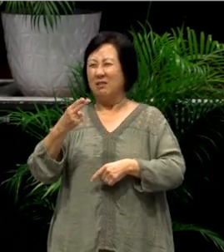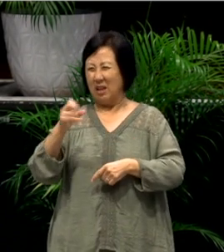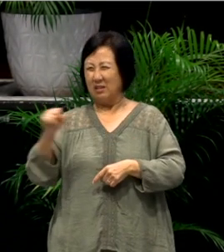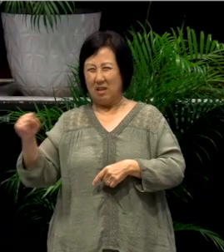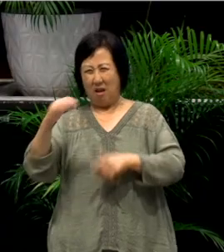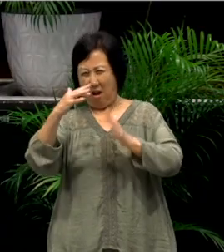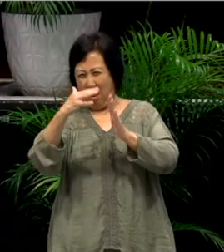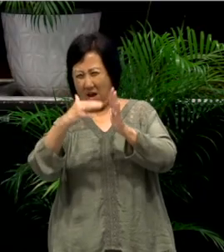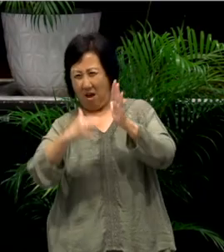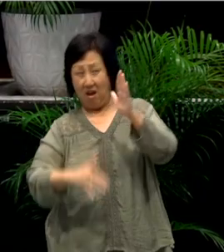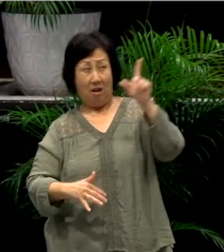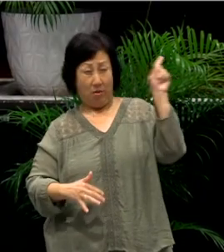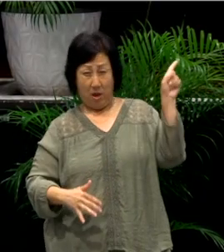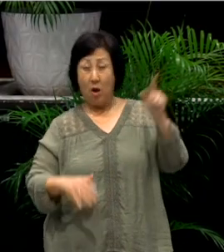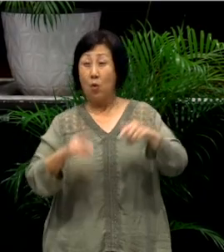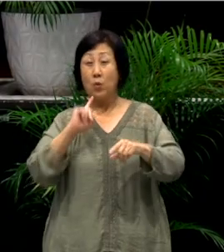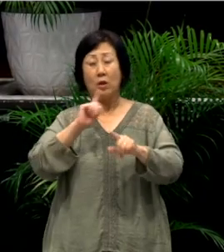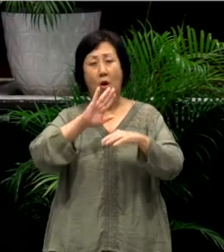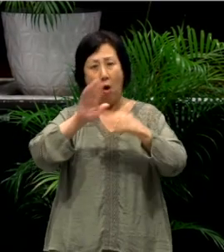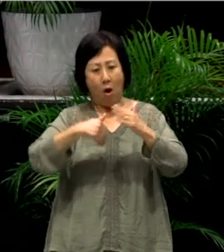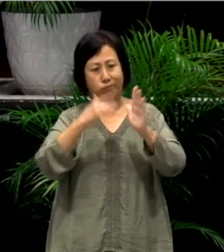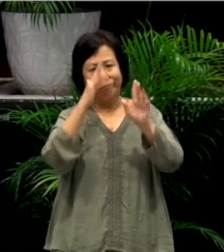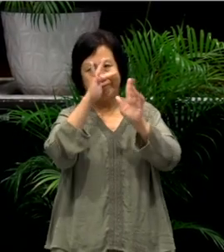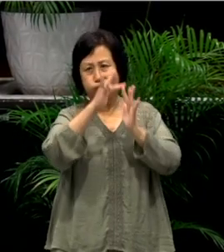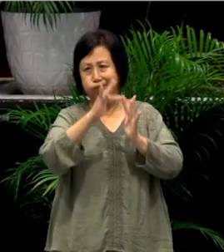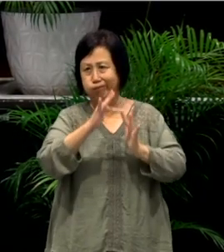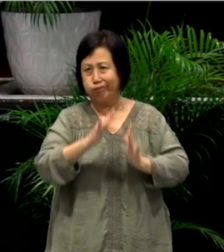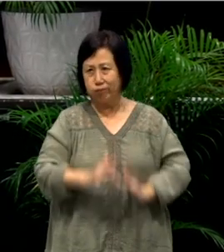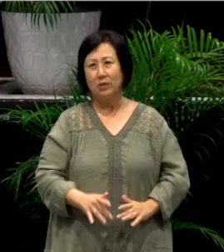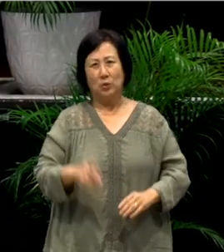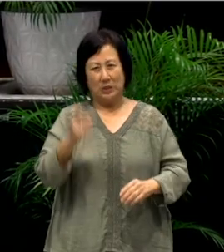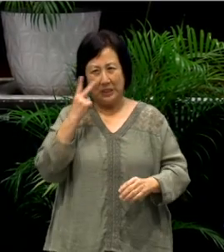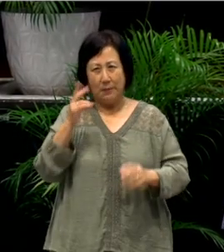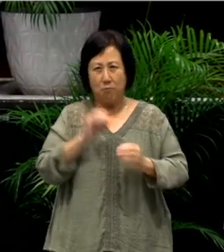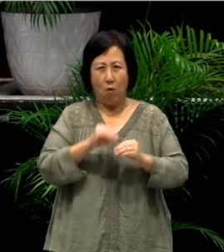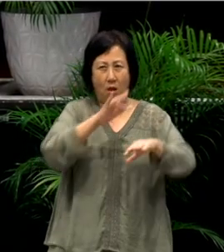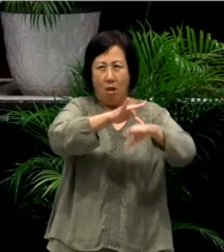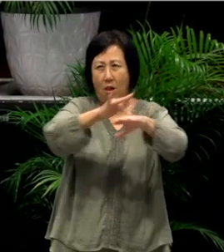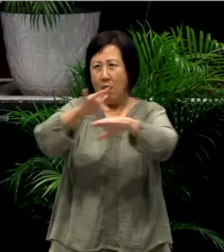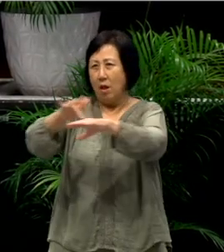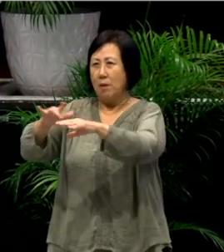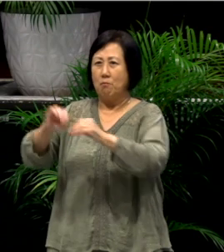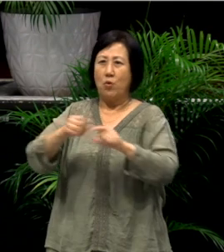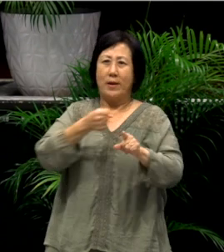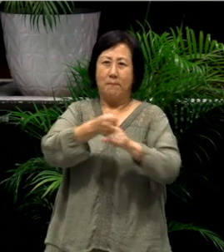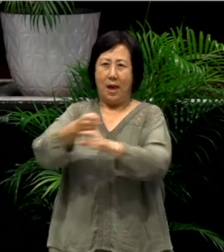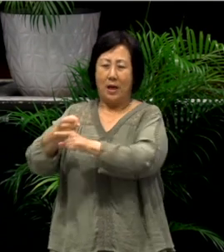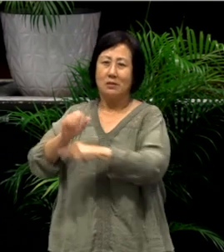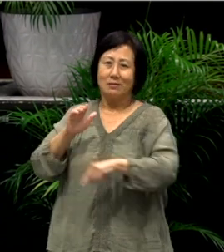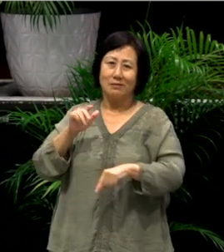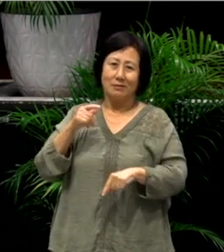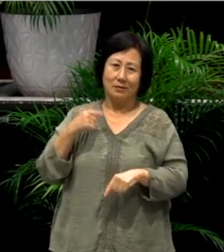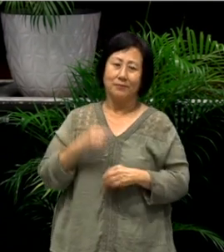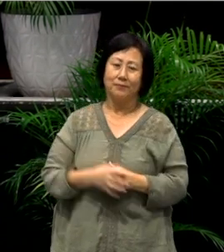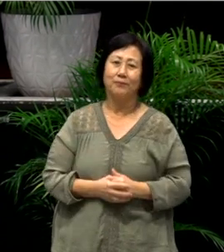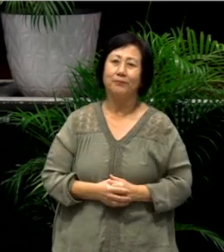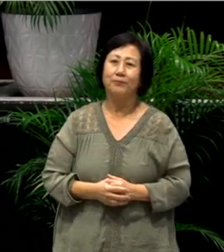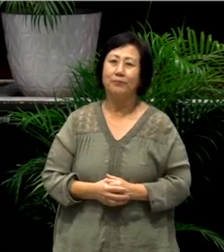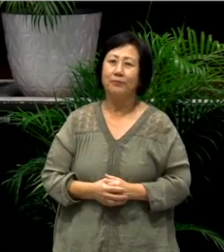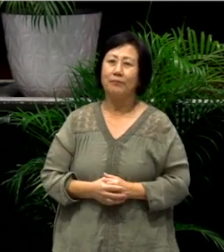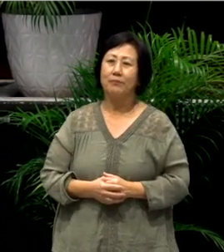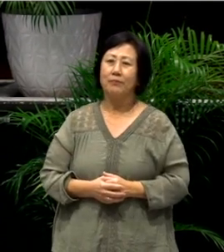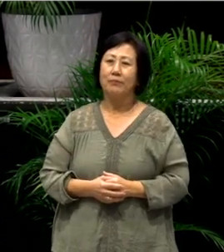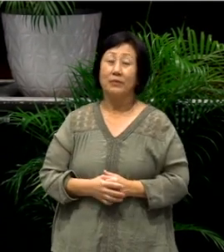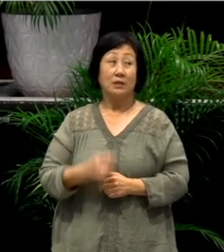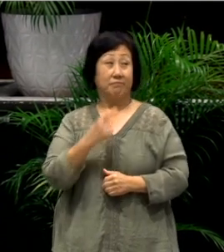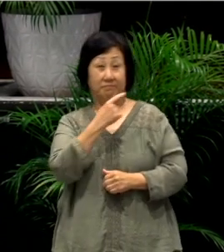very widespread activity that we are beginning to see in terms of real impacts on our actions. At the